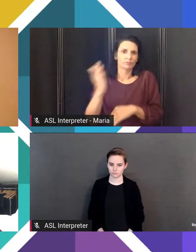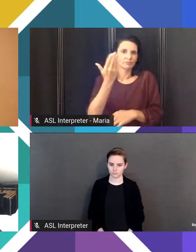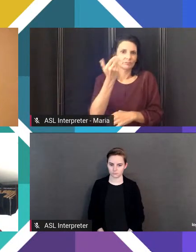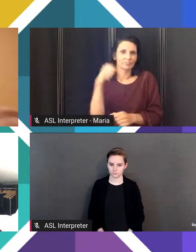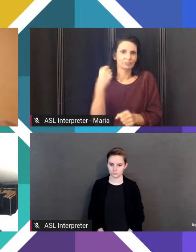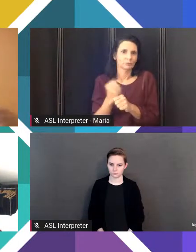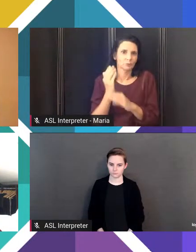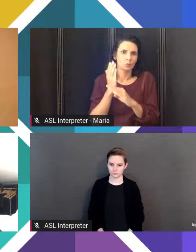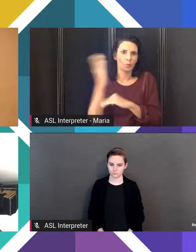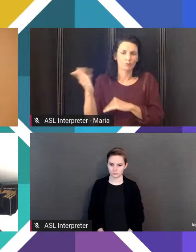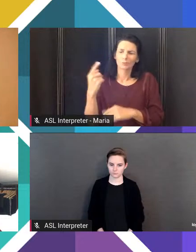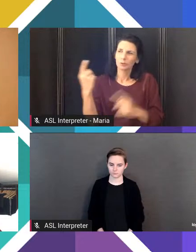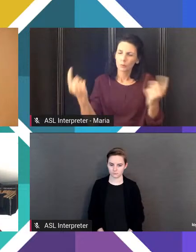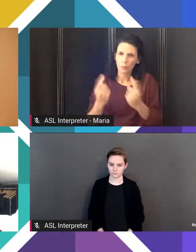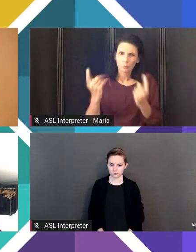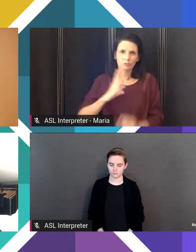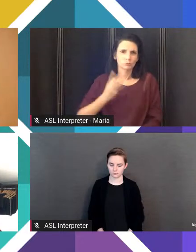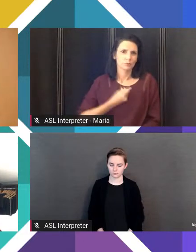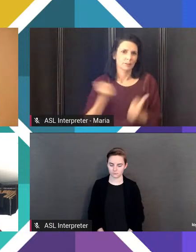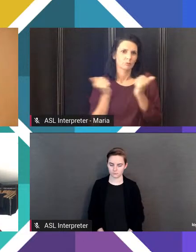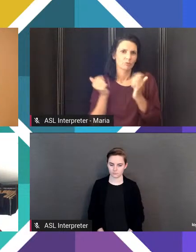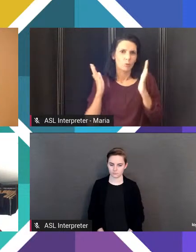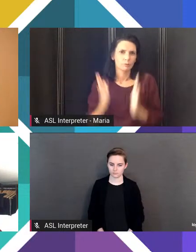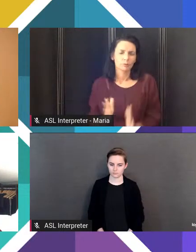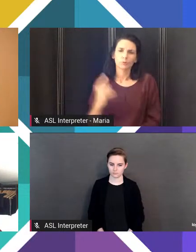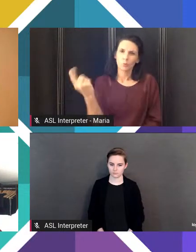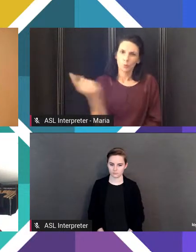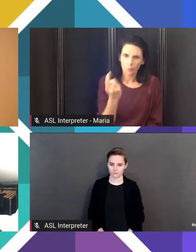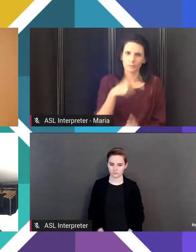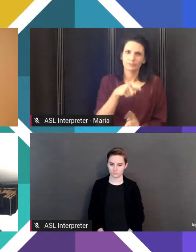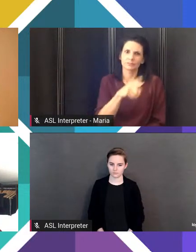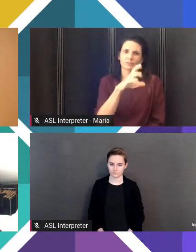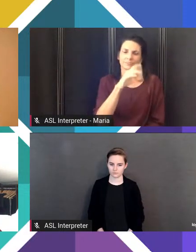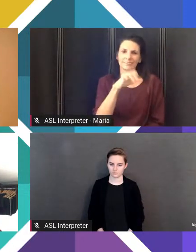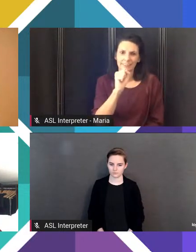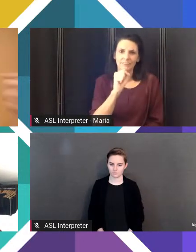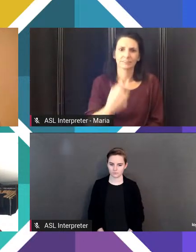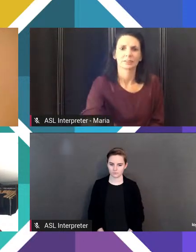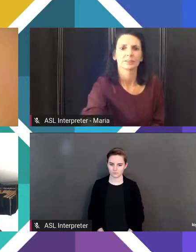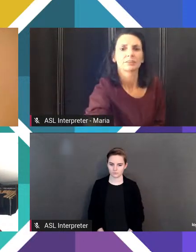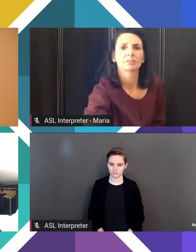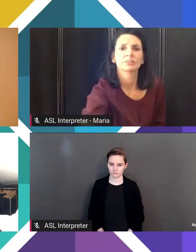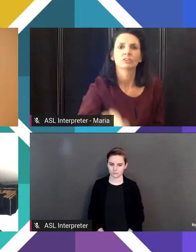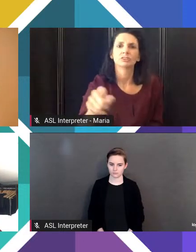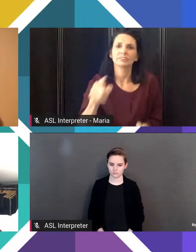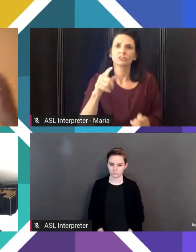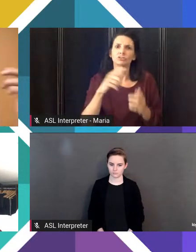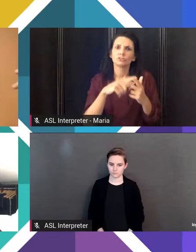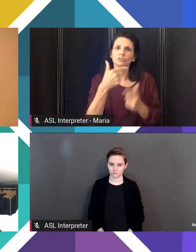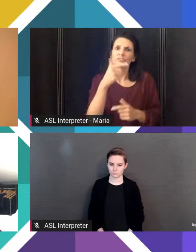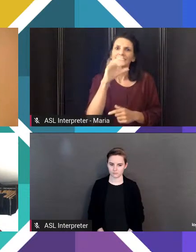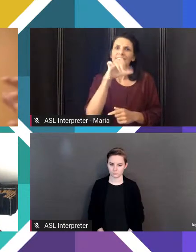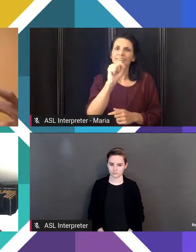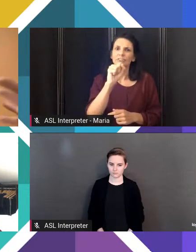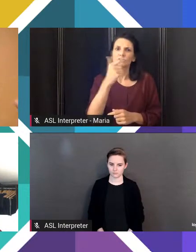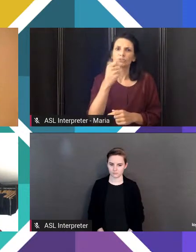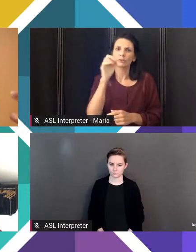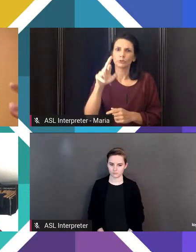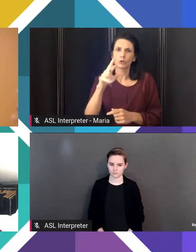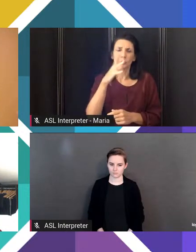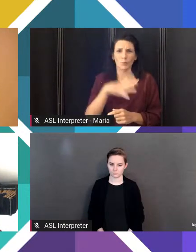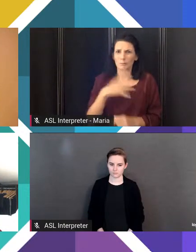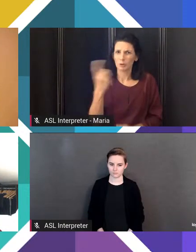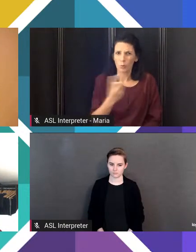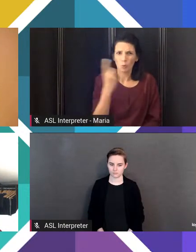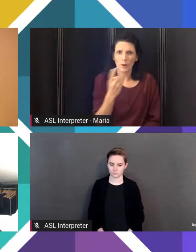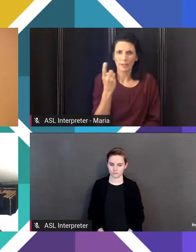been trans performers. There's always been cisgendered women. These people have always been around and they were always accepted. And as RuPaul started